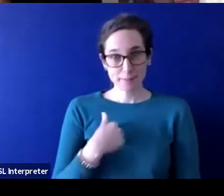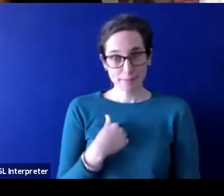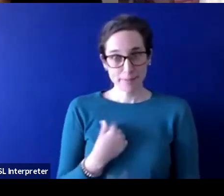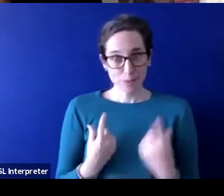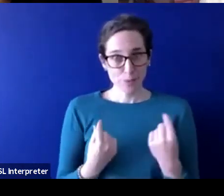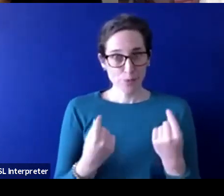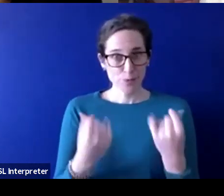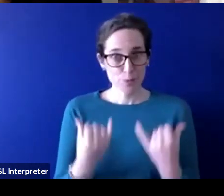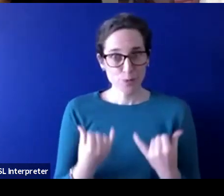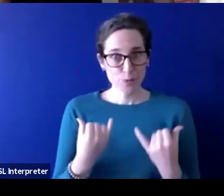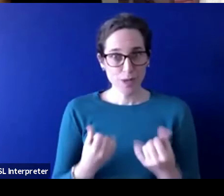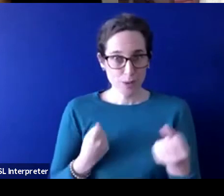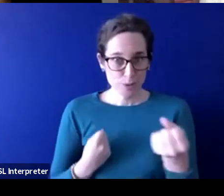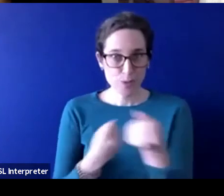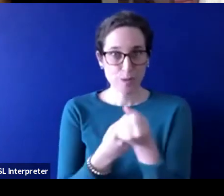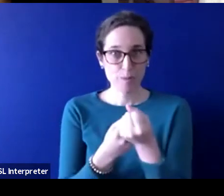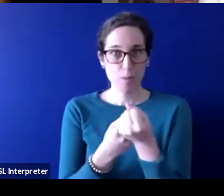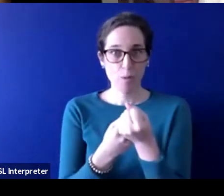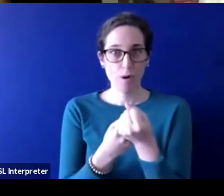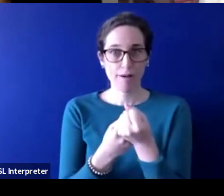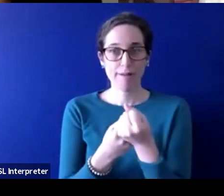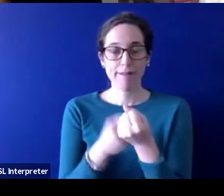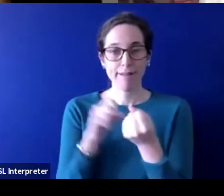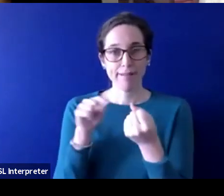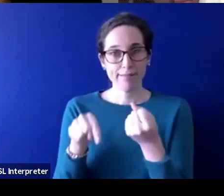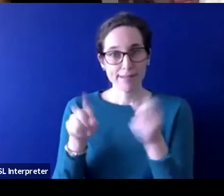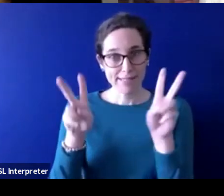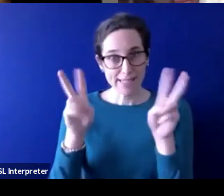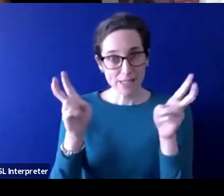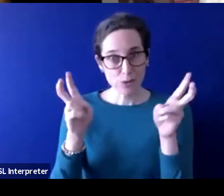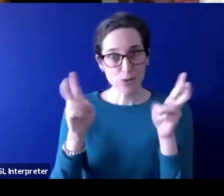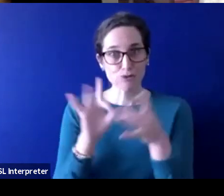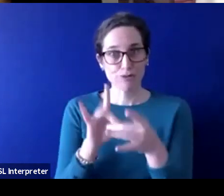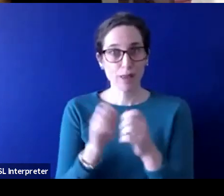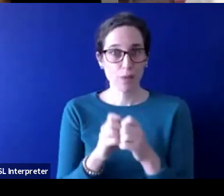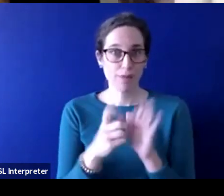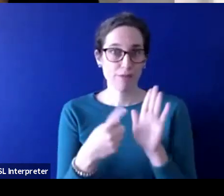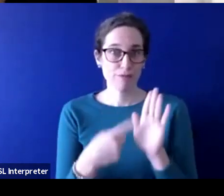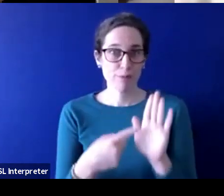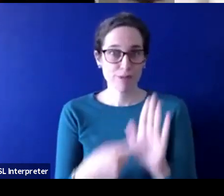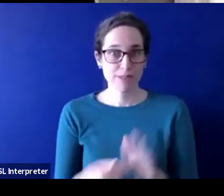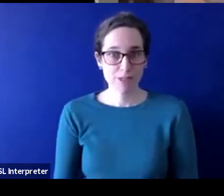to support this issue of representation and misrepresentation?